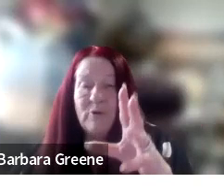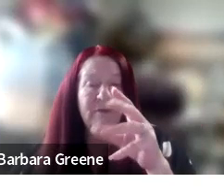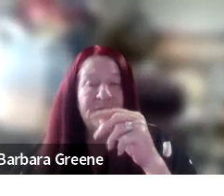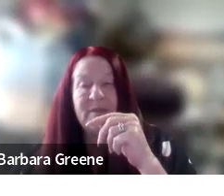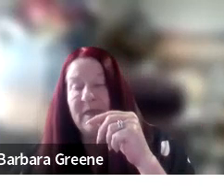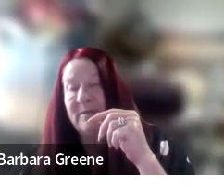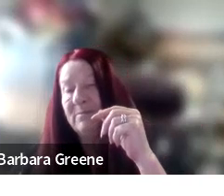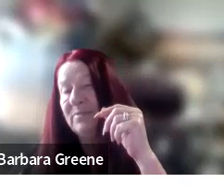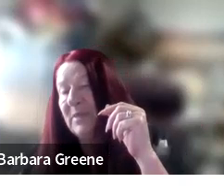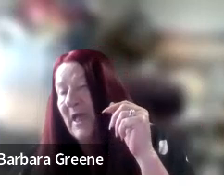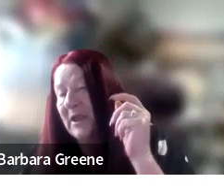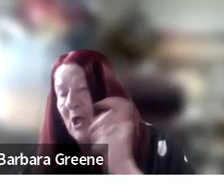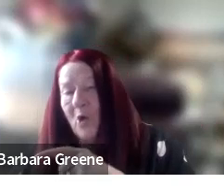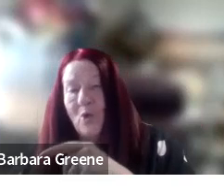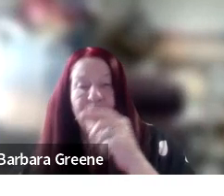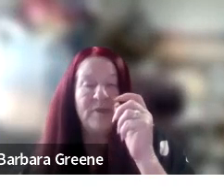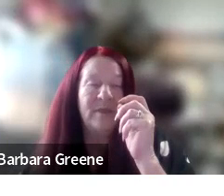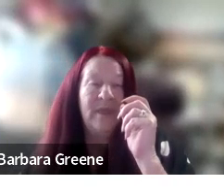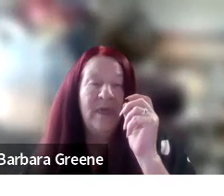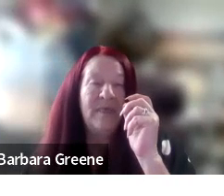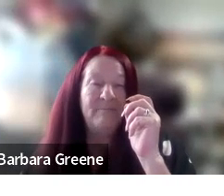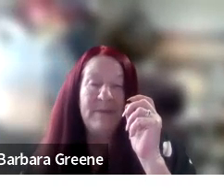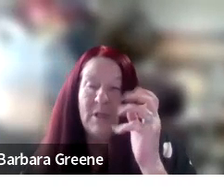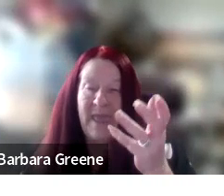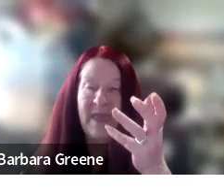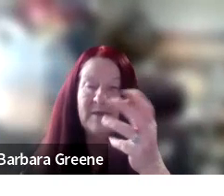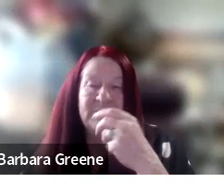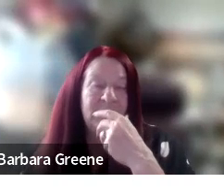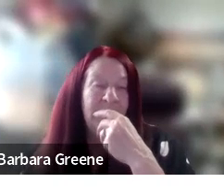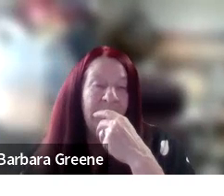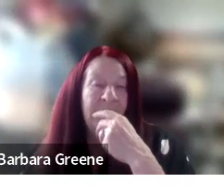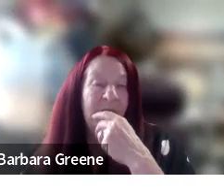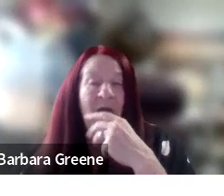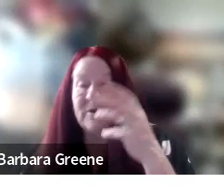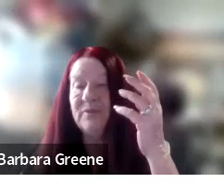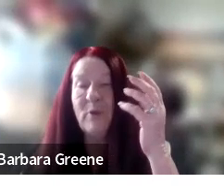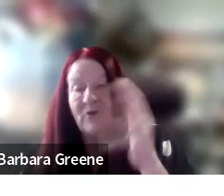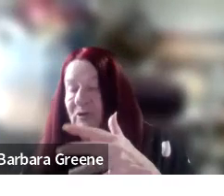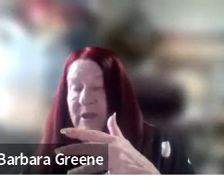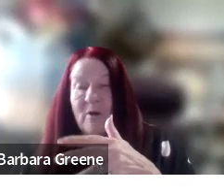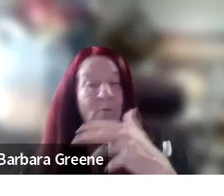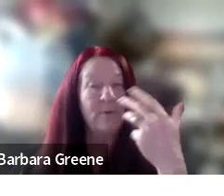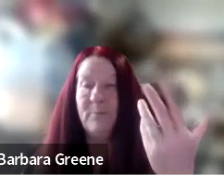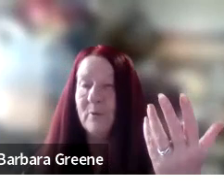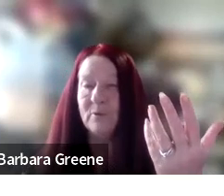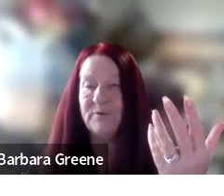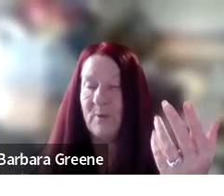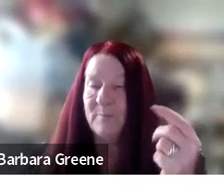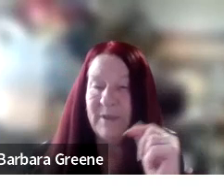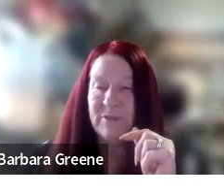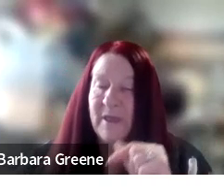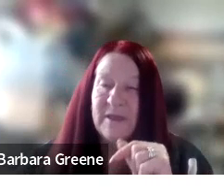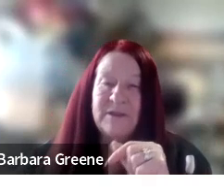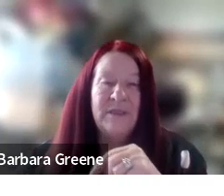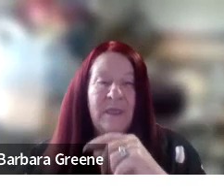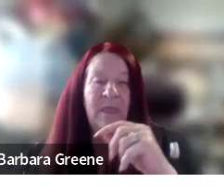at trends in the kind of goals that people had, and the rationale for referrals that were